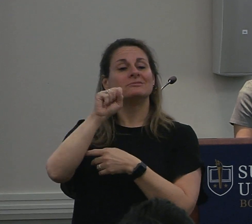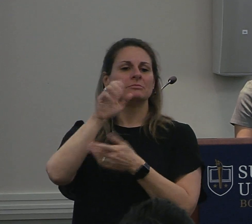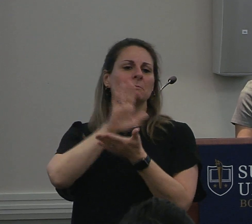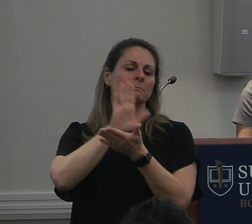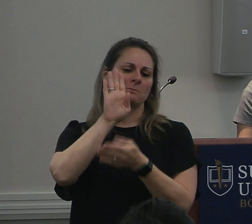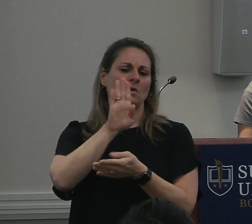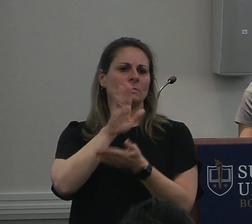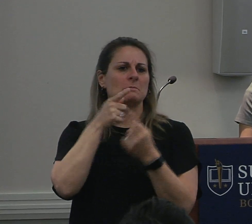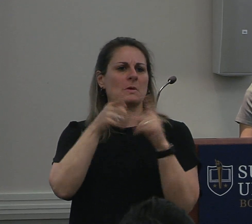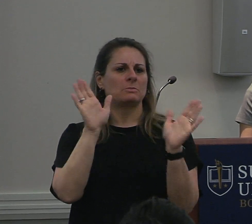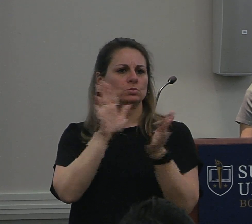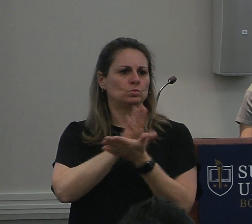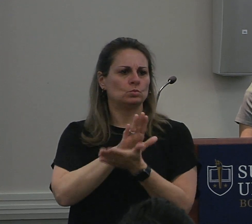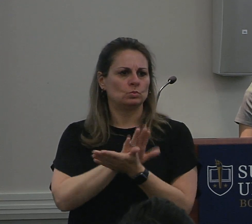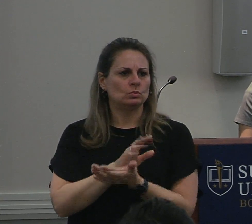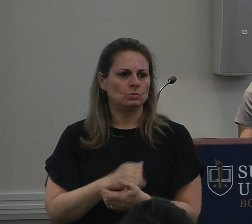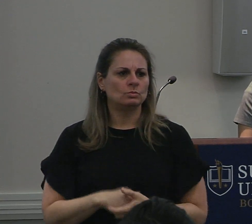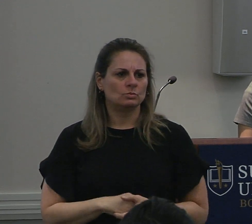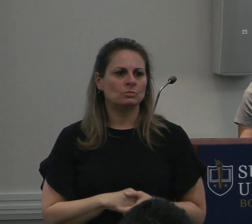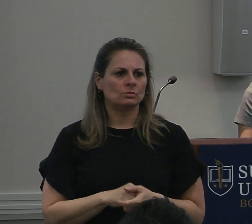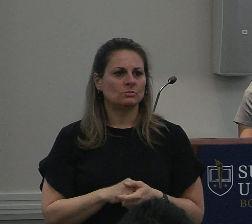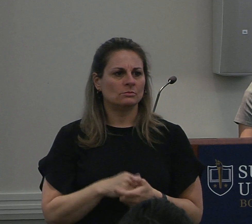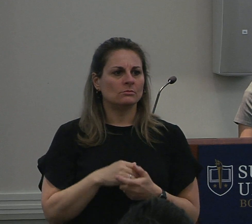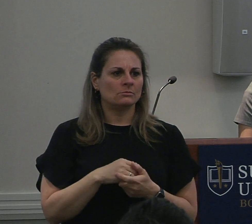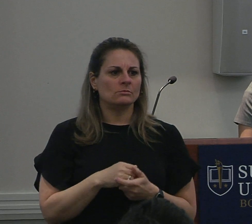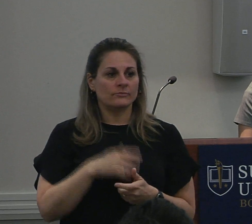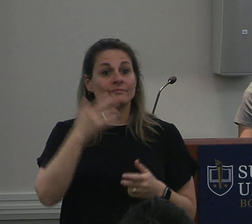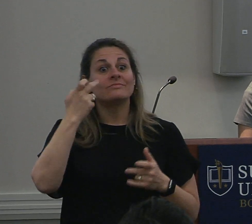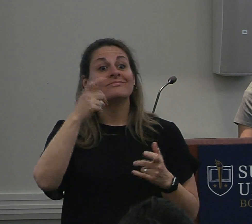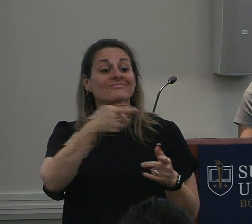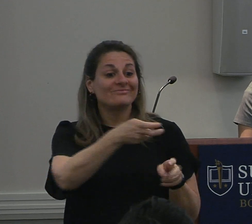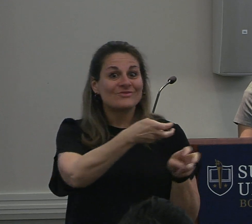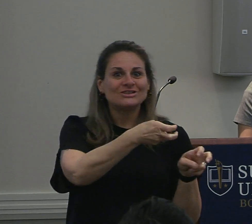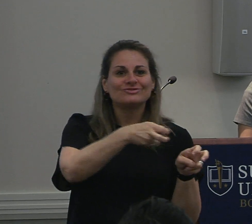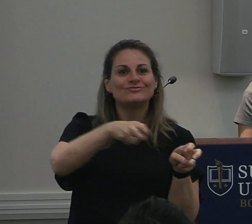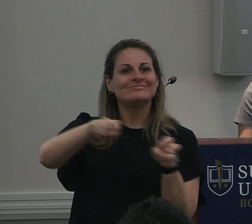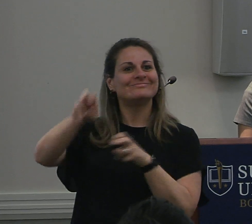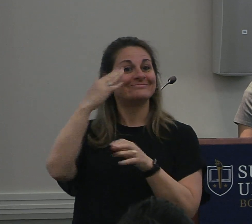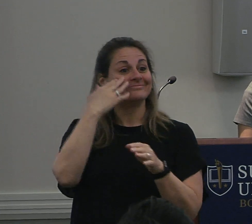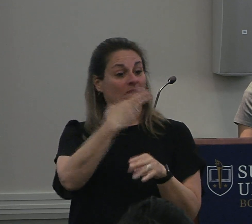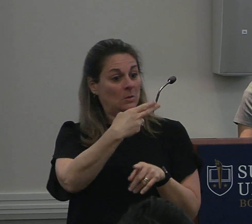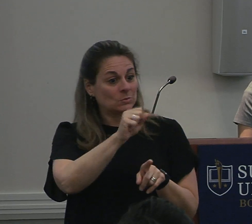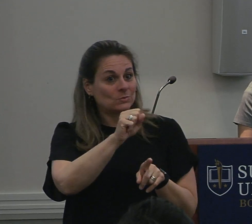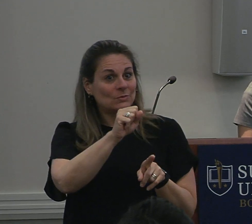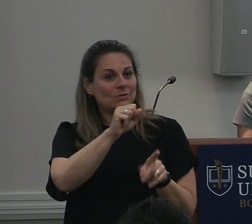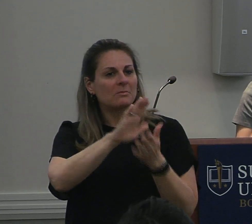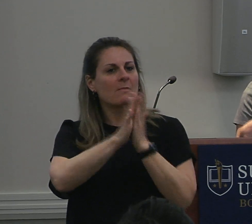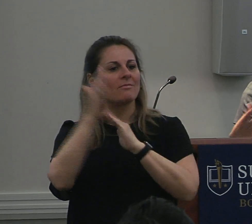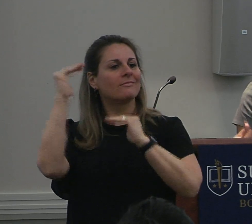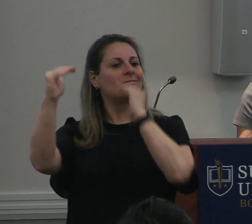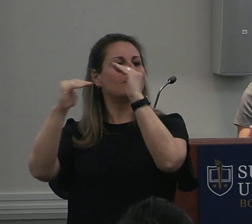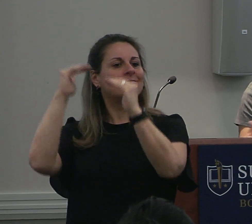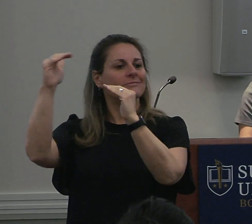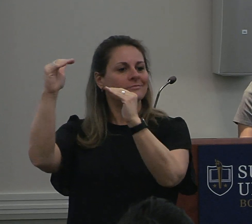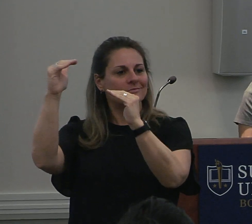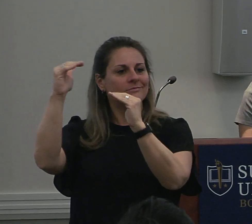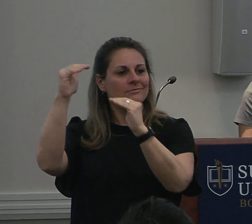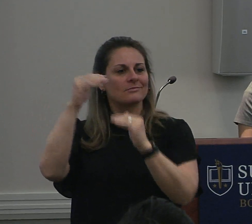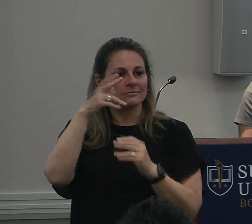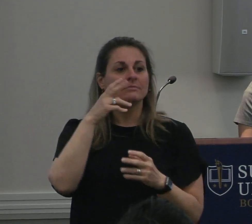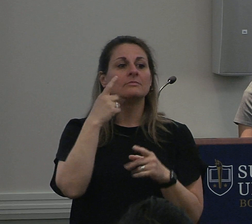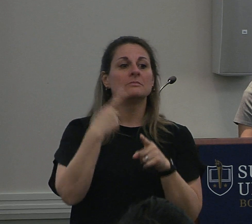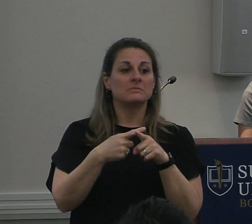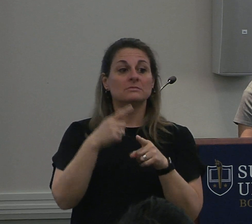and with the Special Olympics to ensure that everybody can participate in our youth